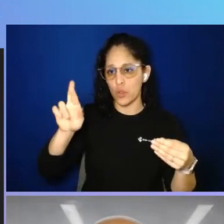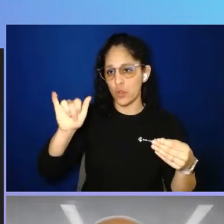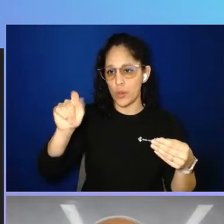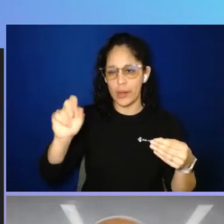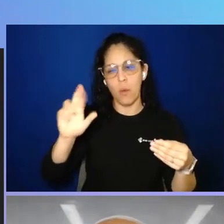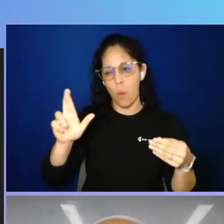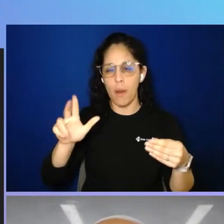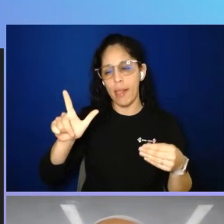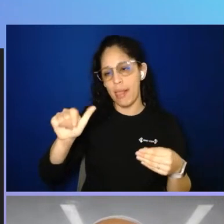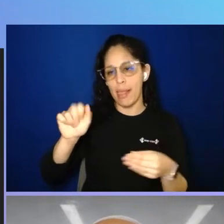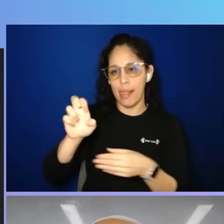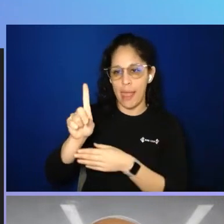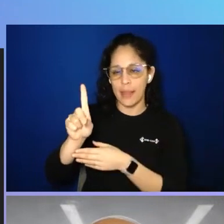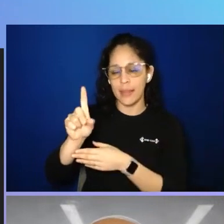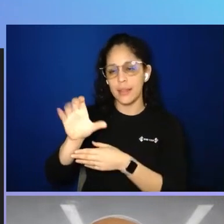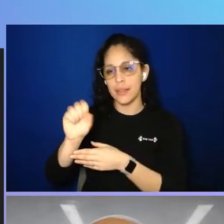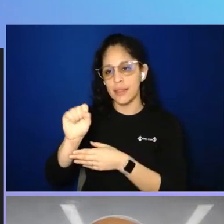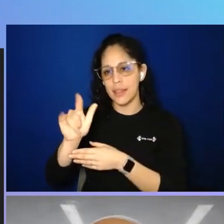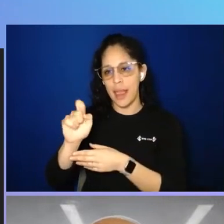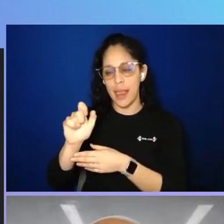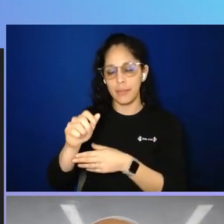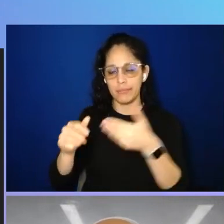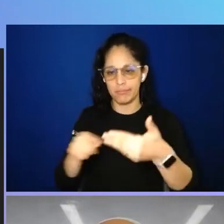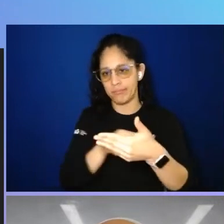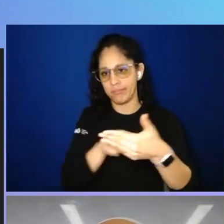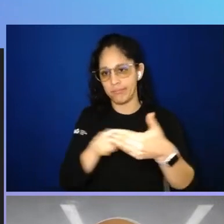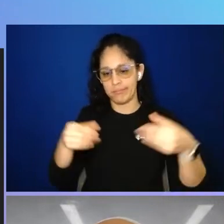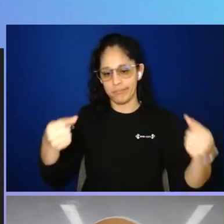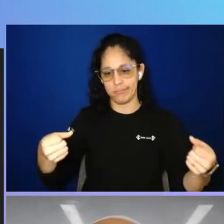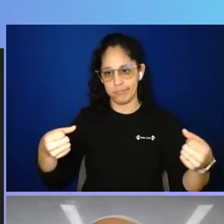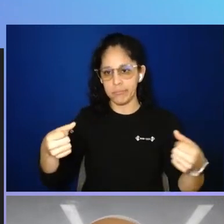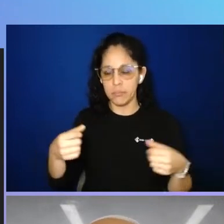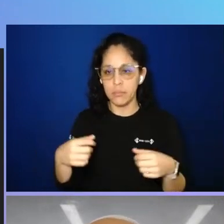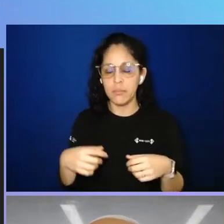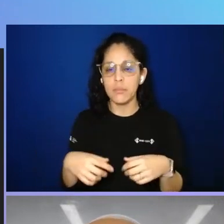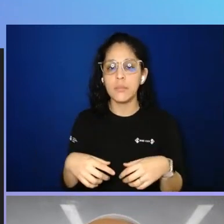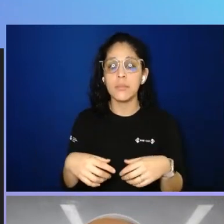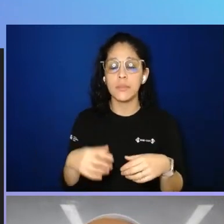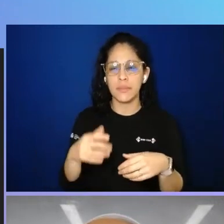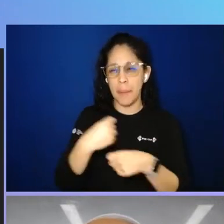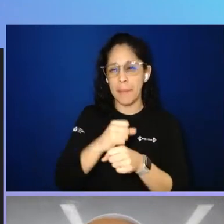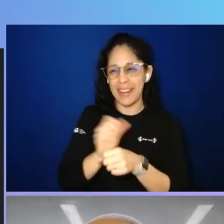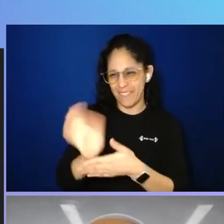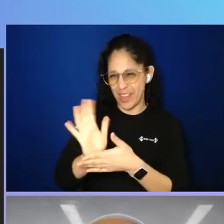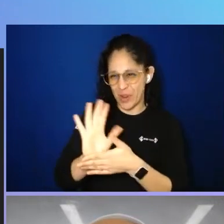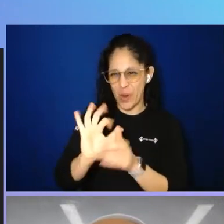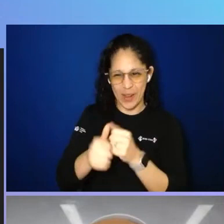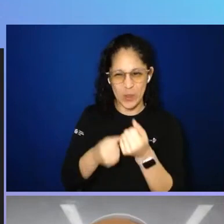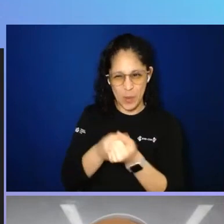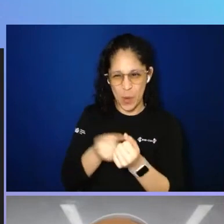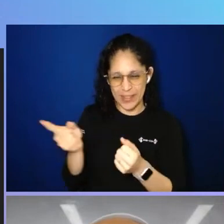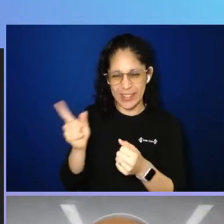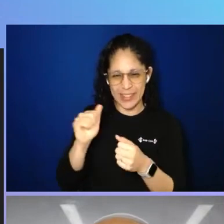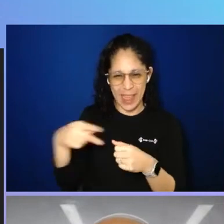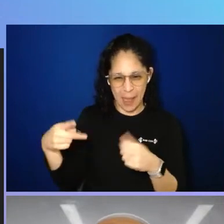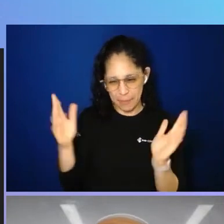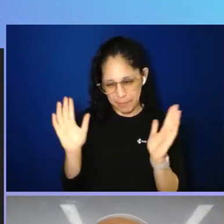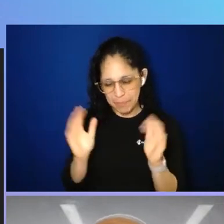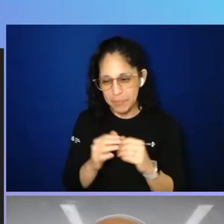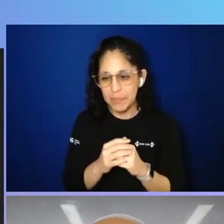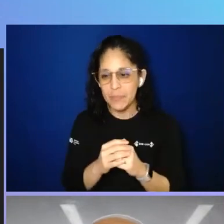like iOS developers should make a bigger effort in supporting apps in landscape mode, in my opinion.